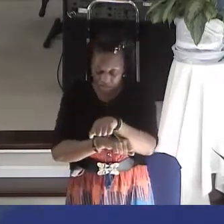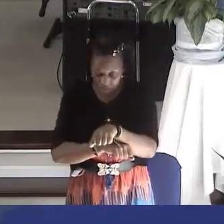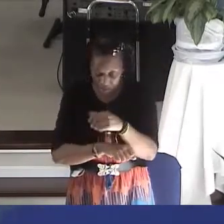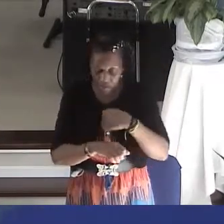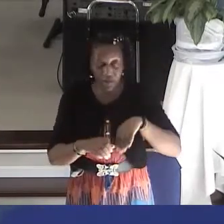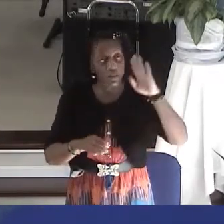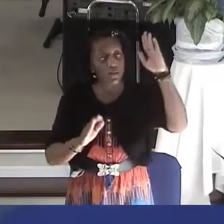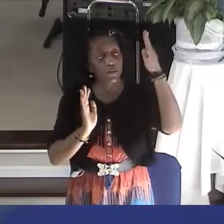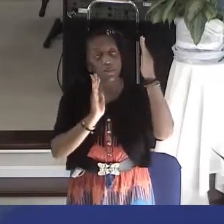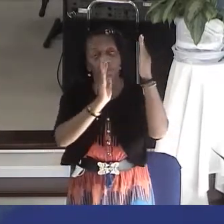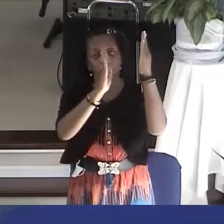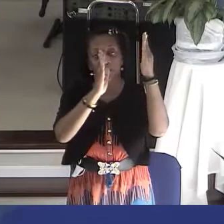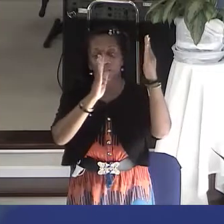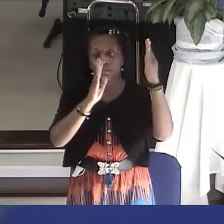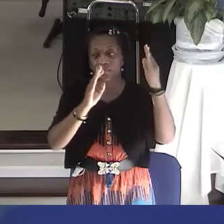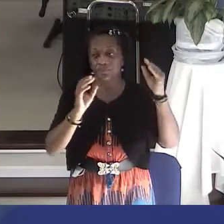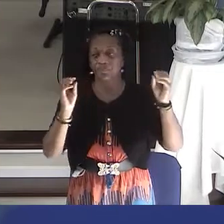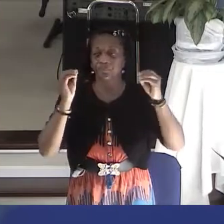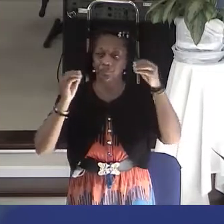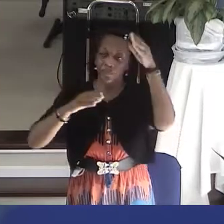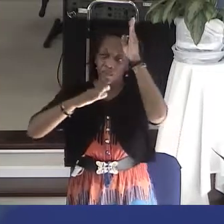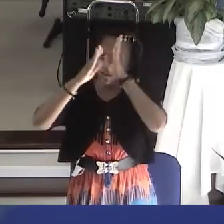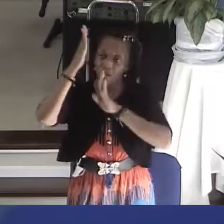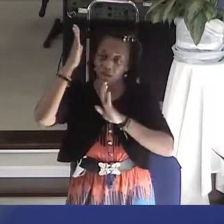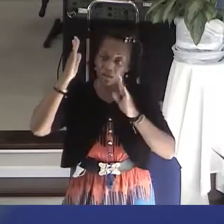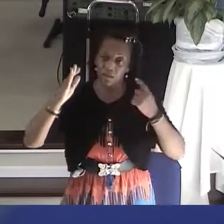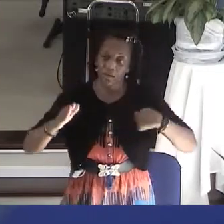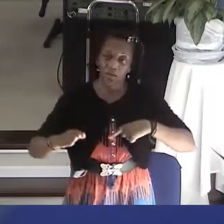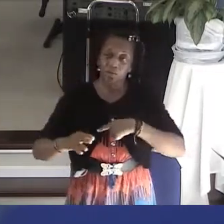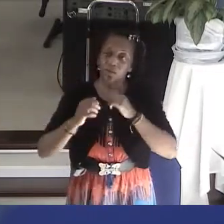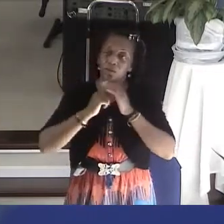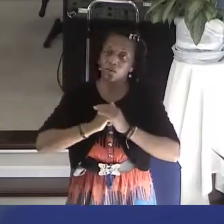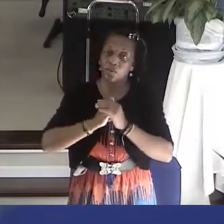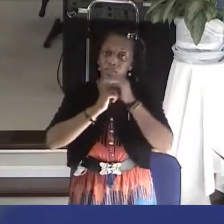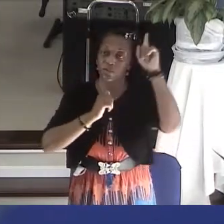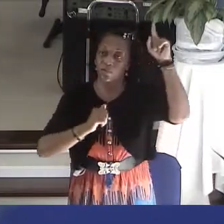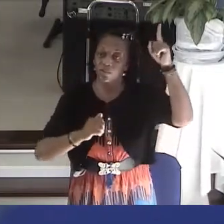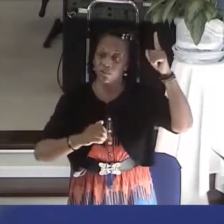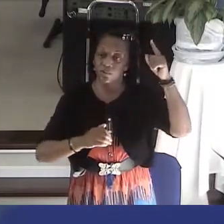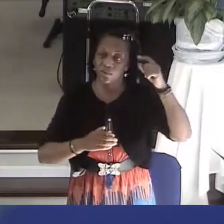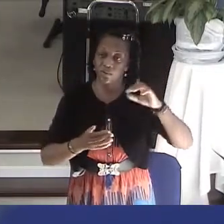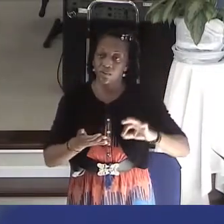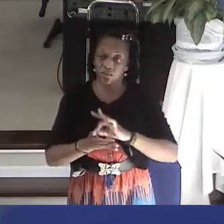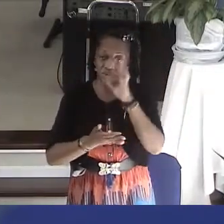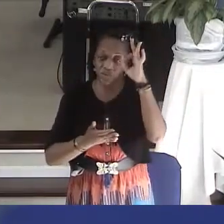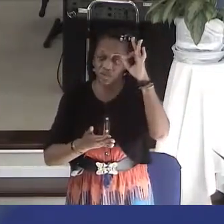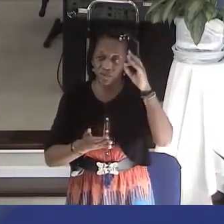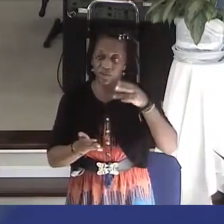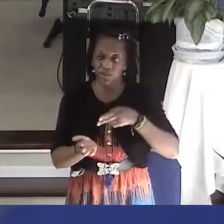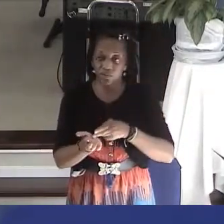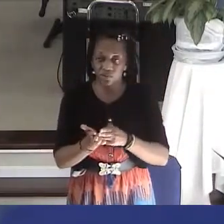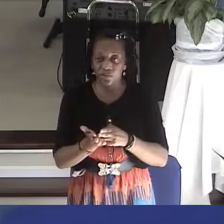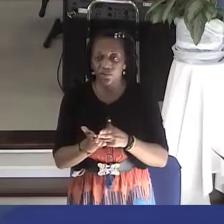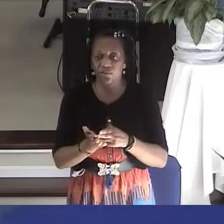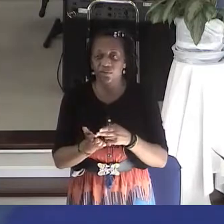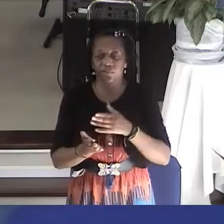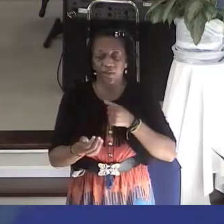Oh God, we worship you in spirit and in truth this morning, and we bless your holy name.